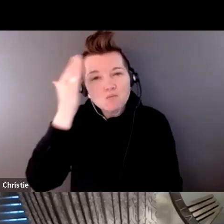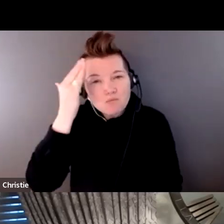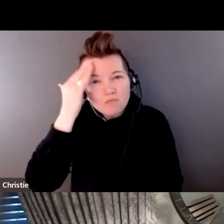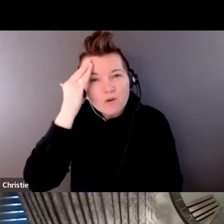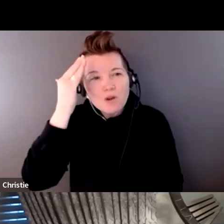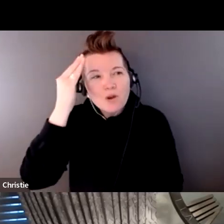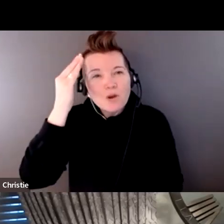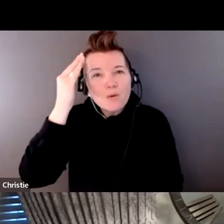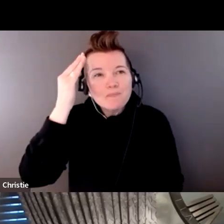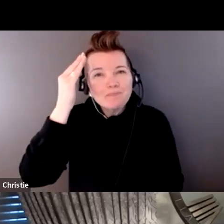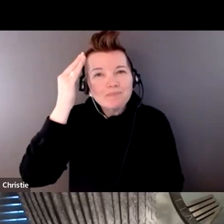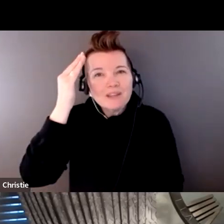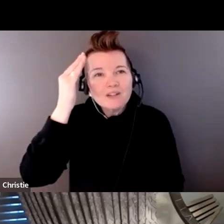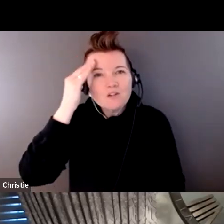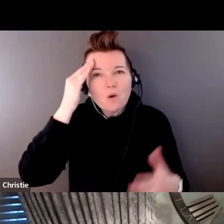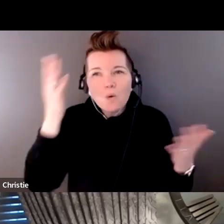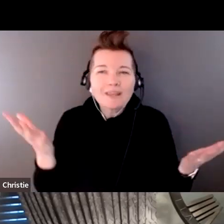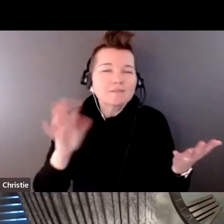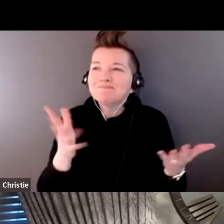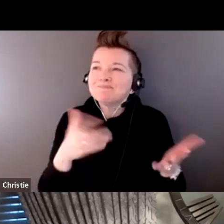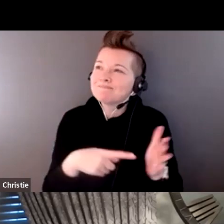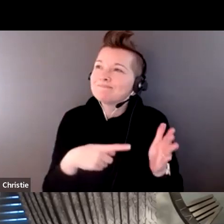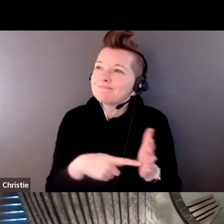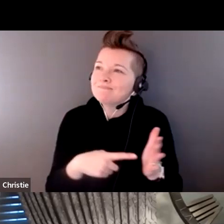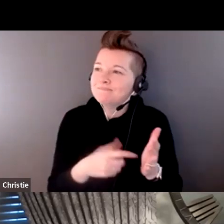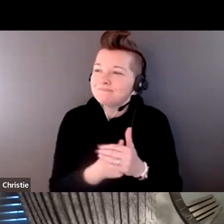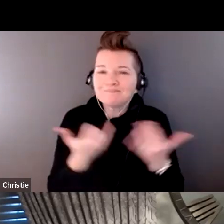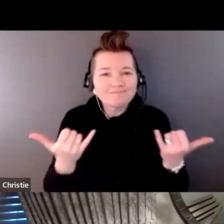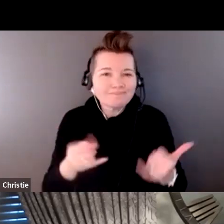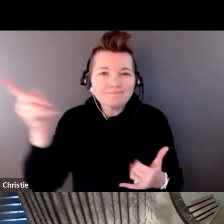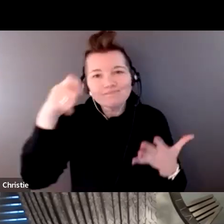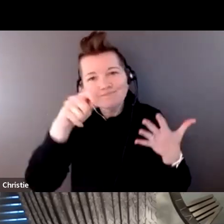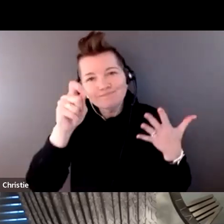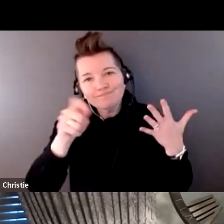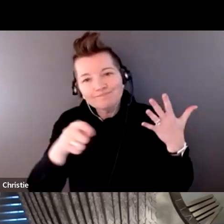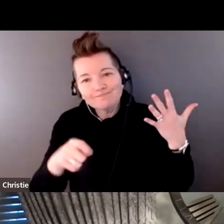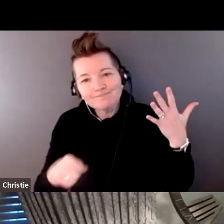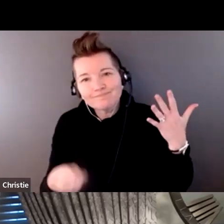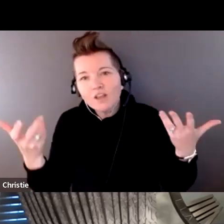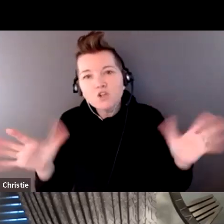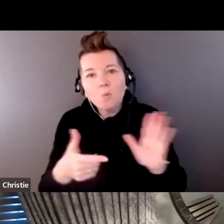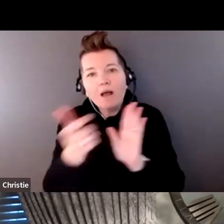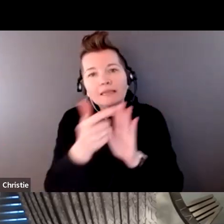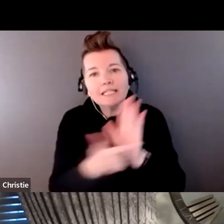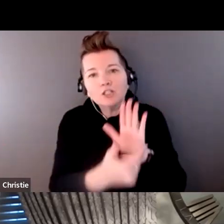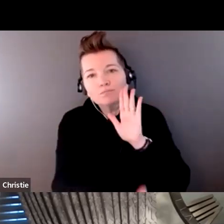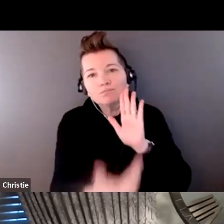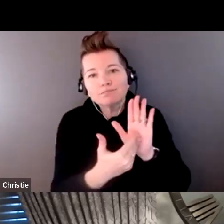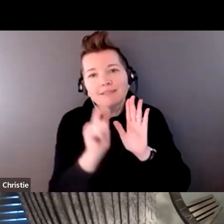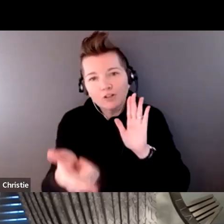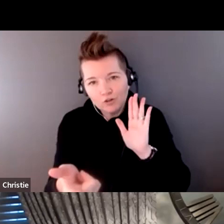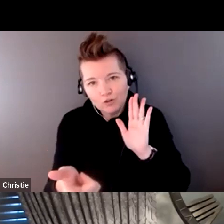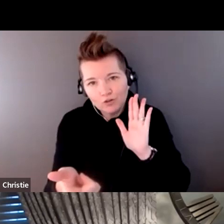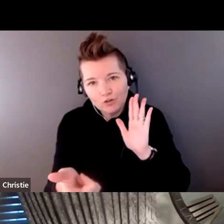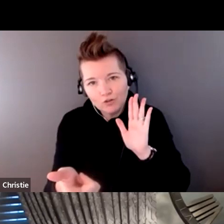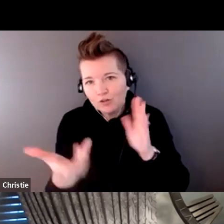It's almost at the present stage, it's checking off the box and avoiding legal consequences, right? So,